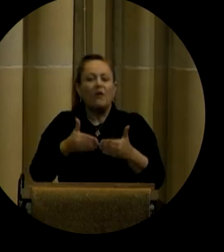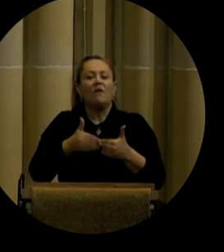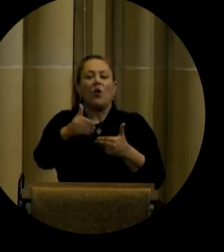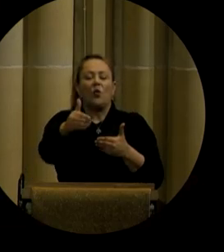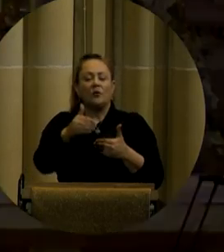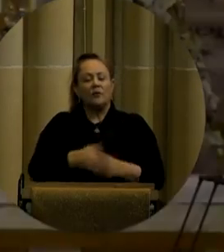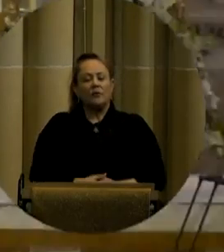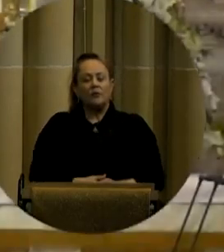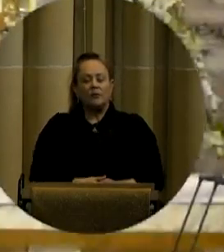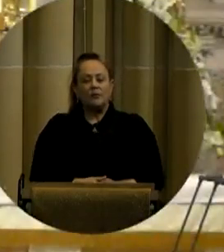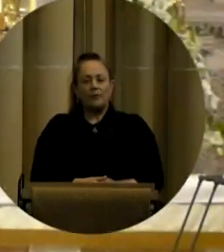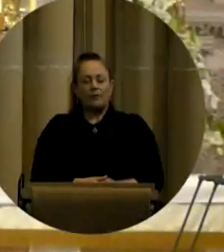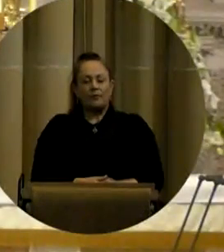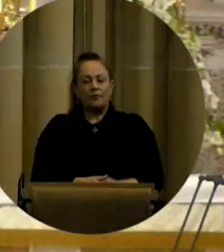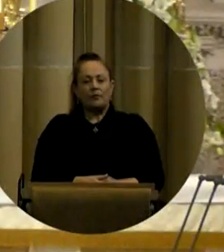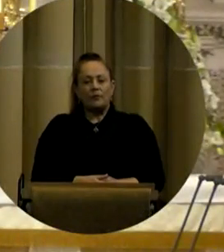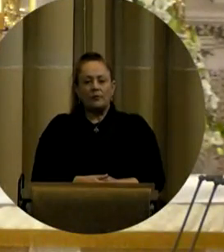in Australia.